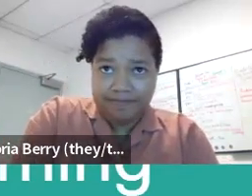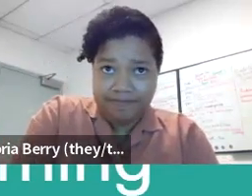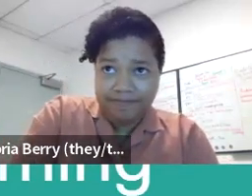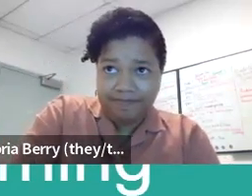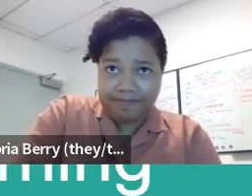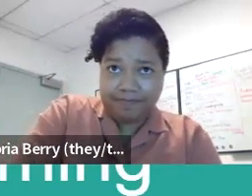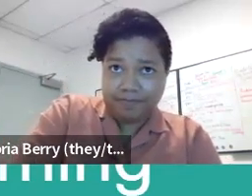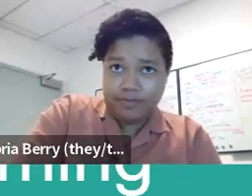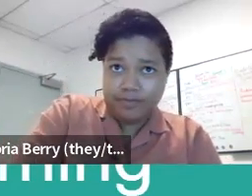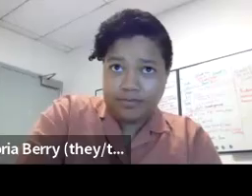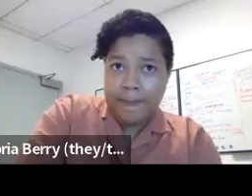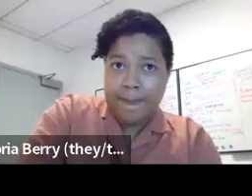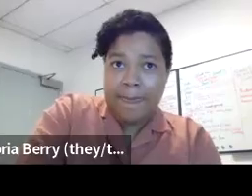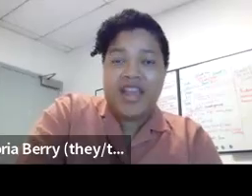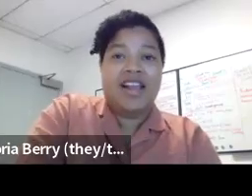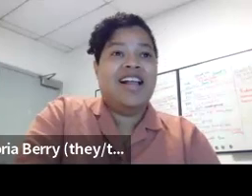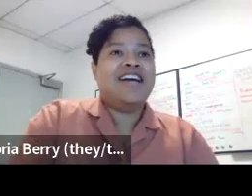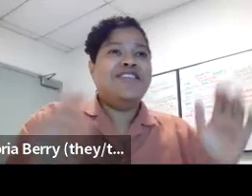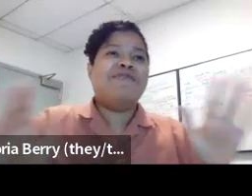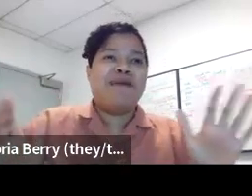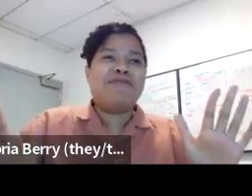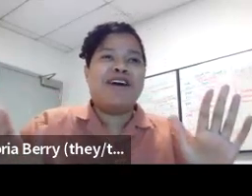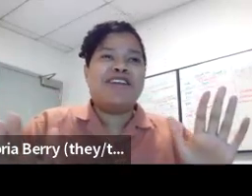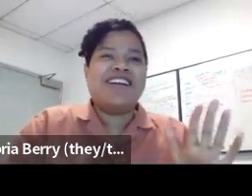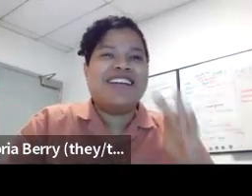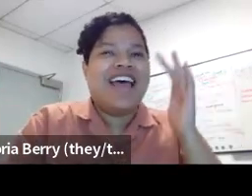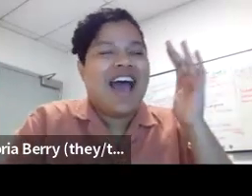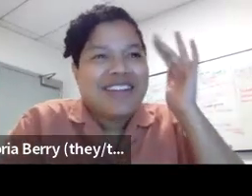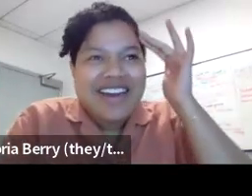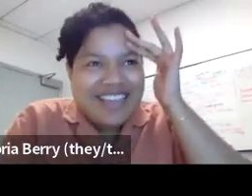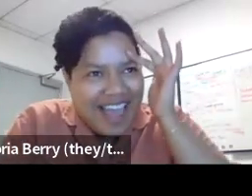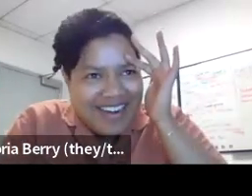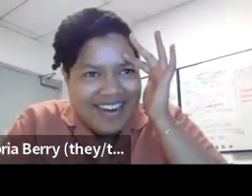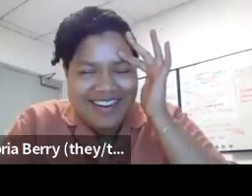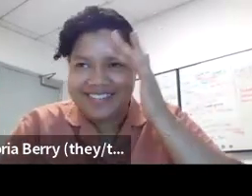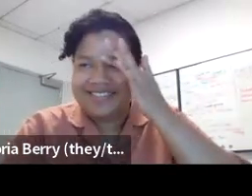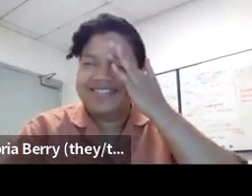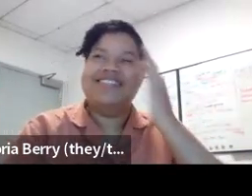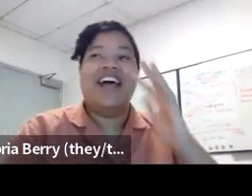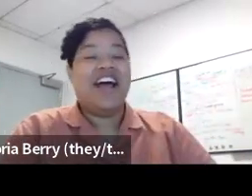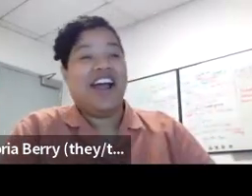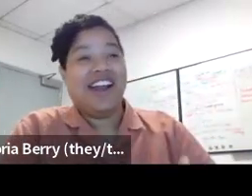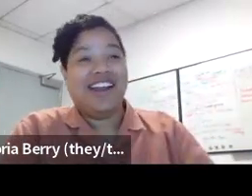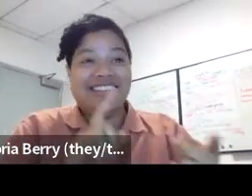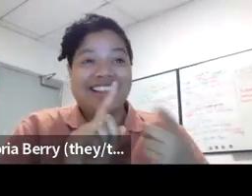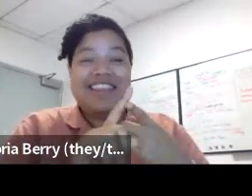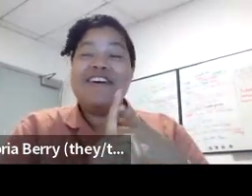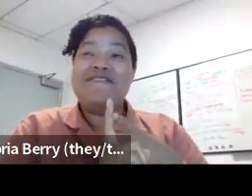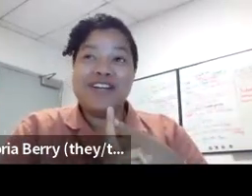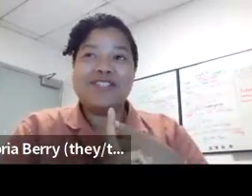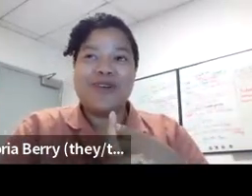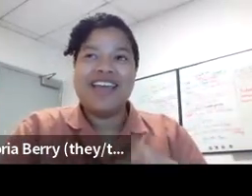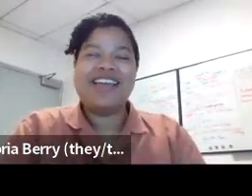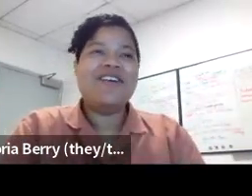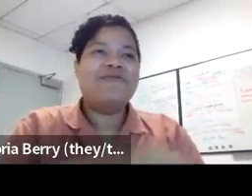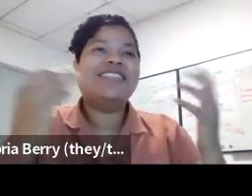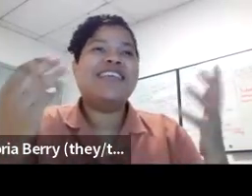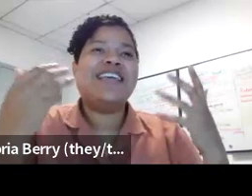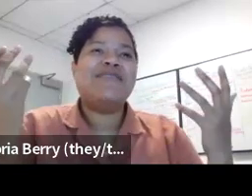have Capria, then Jasenia, and then we will be delighted by the pair of